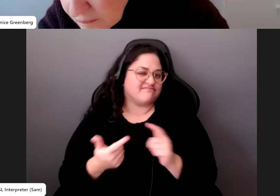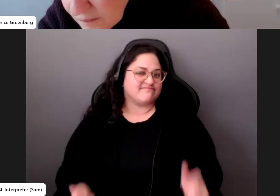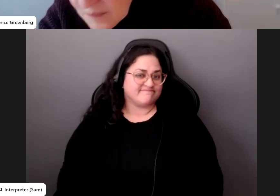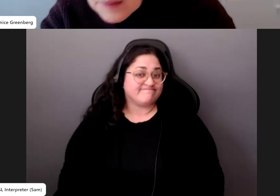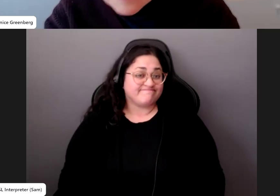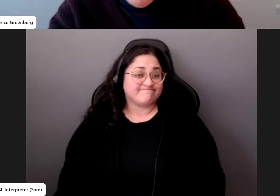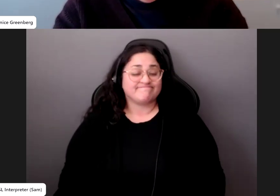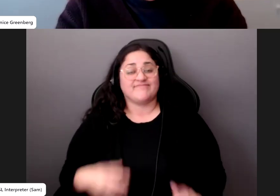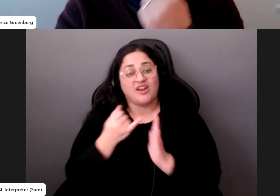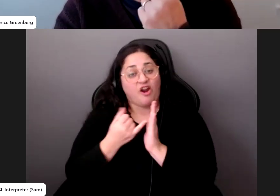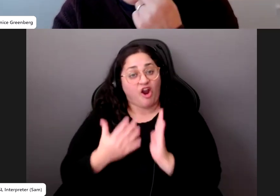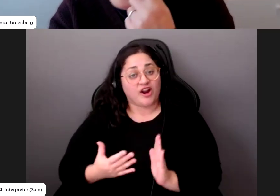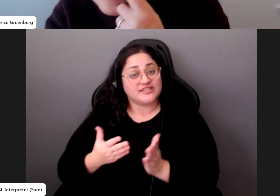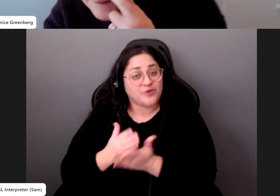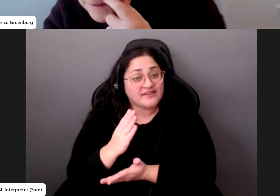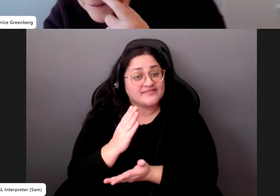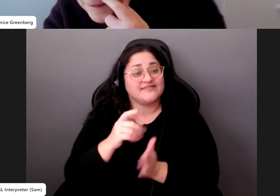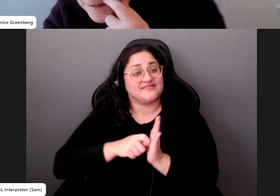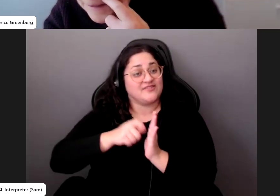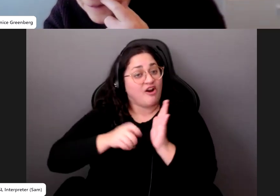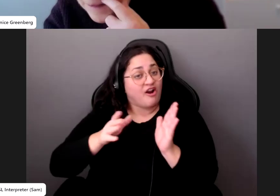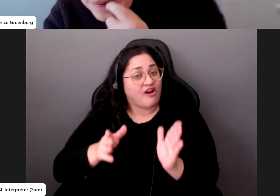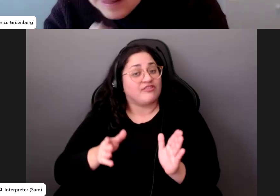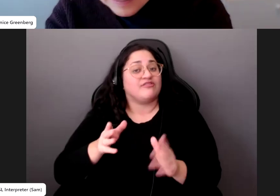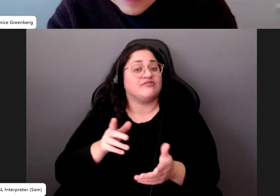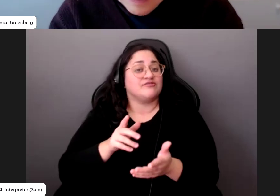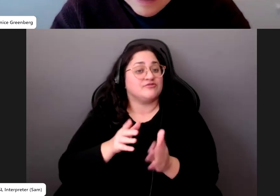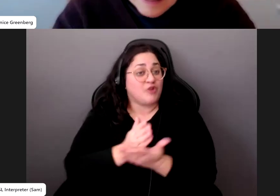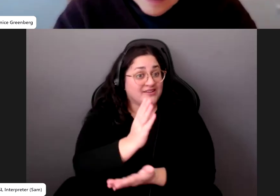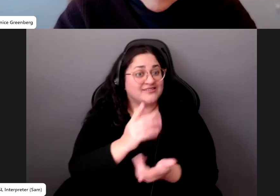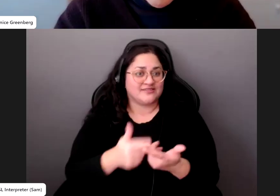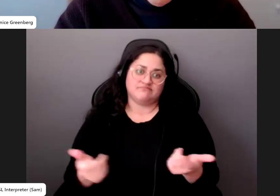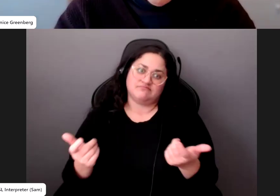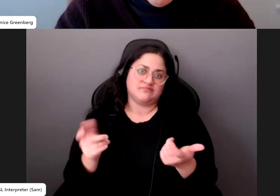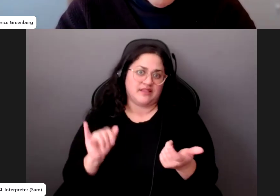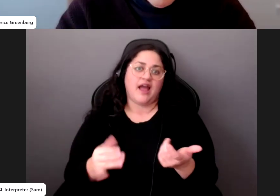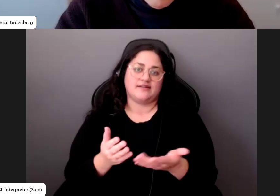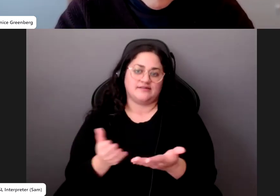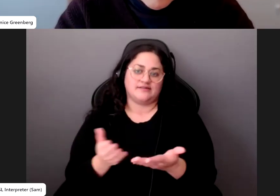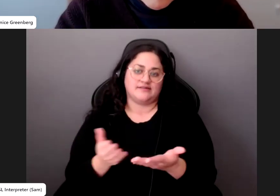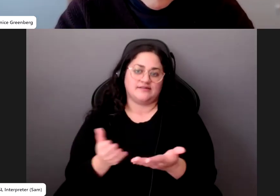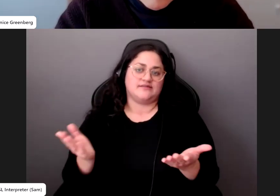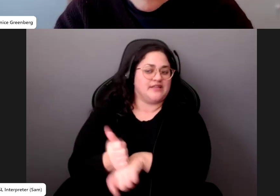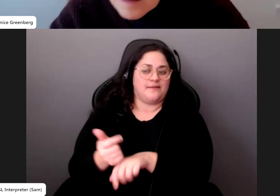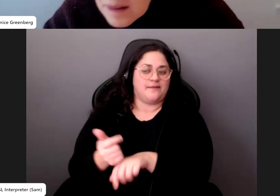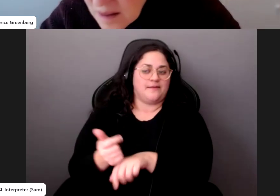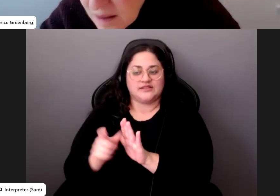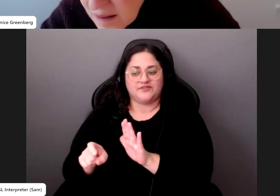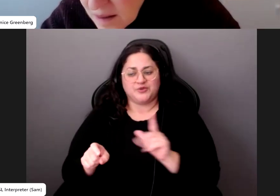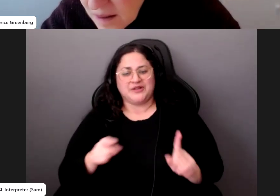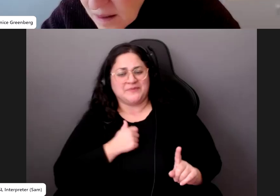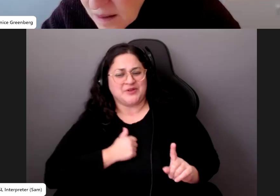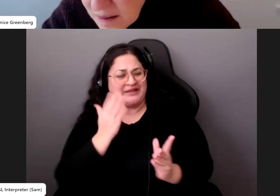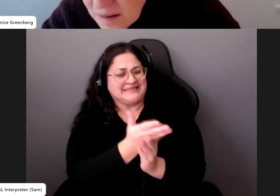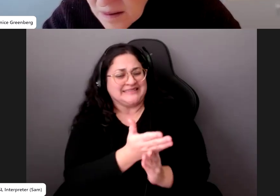It's a complex questions, but it's a really important question. I think Thanks, we Marcia. also had, sorry to jump in, but I see we have 10 minutes